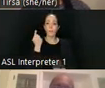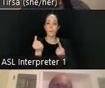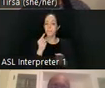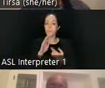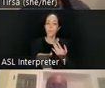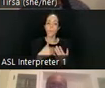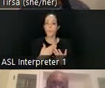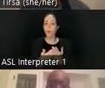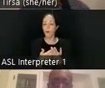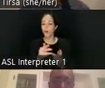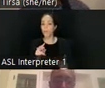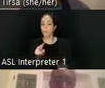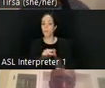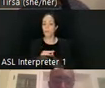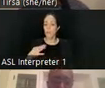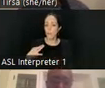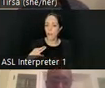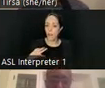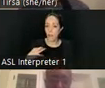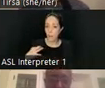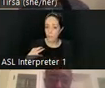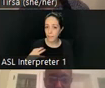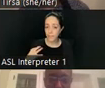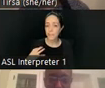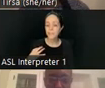how should members who want to renew be evaluated?